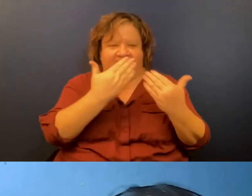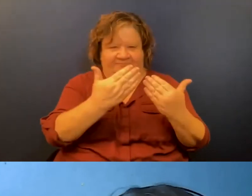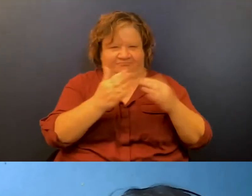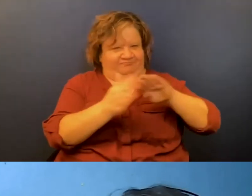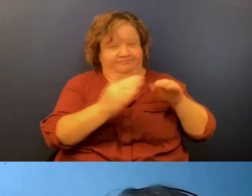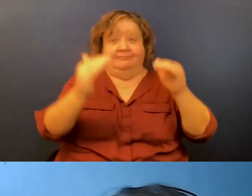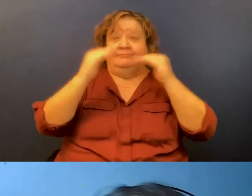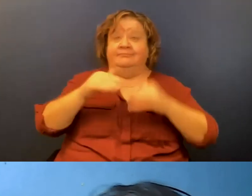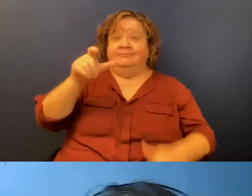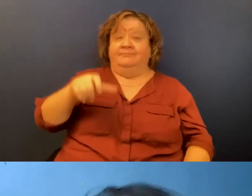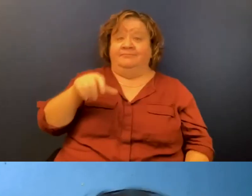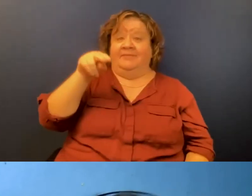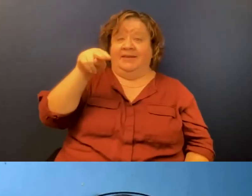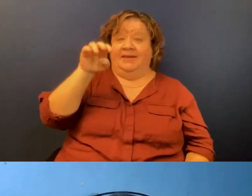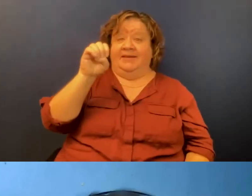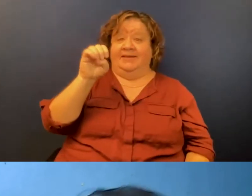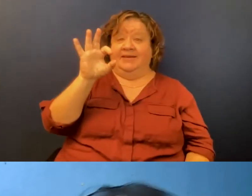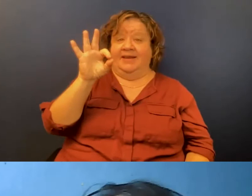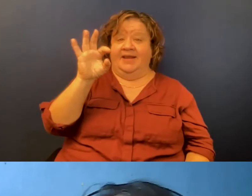Nefertiti Matos Olivares.